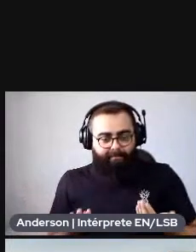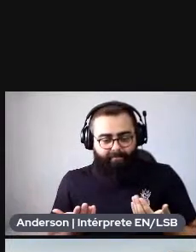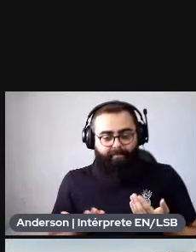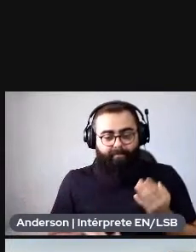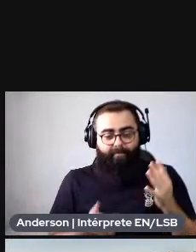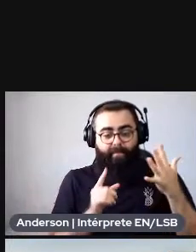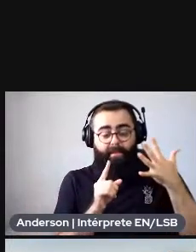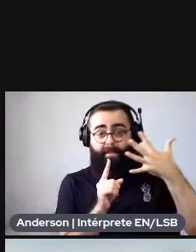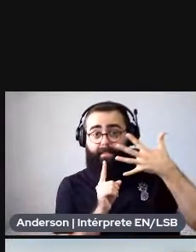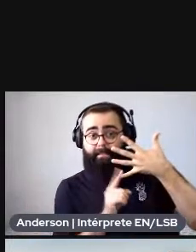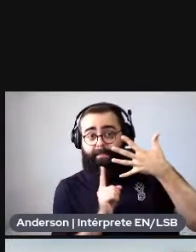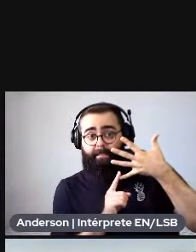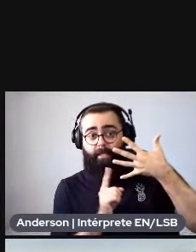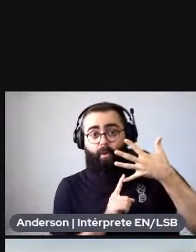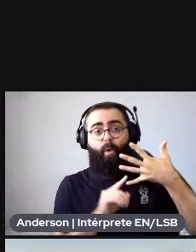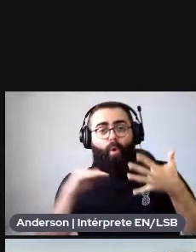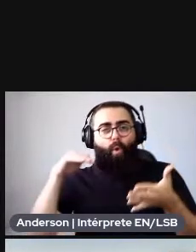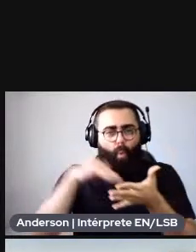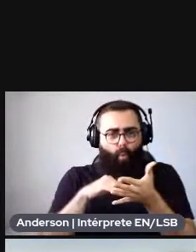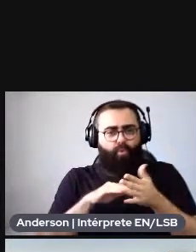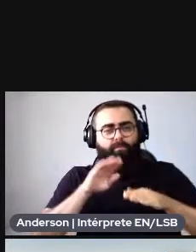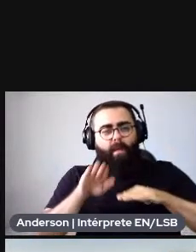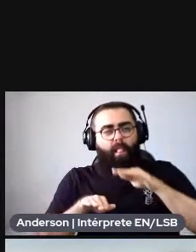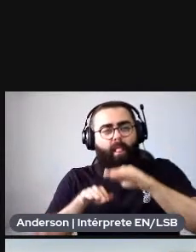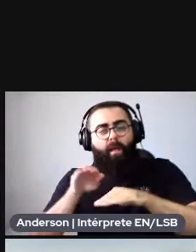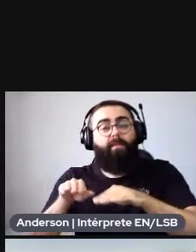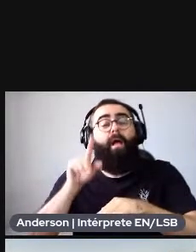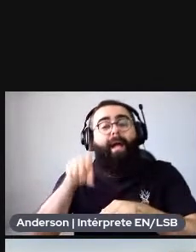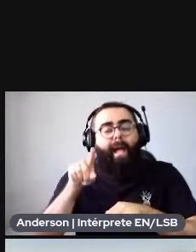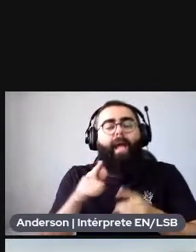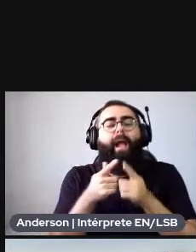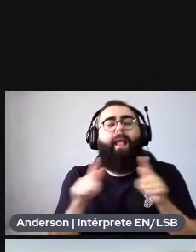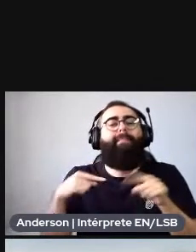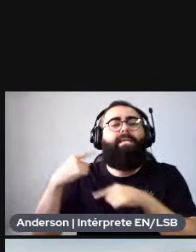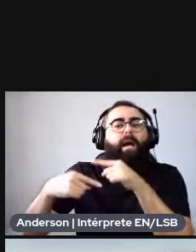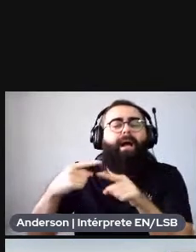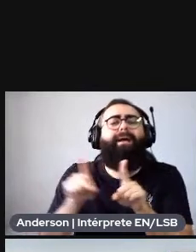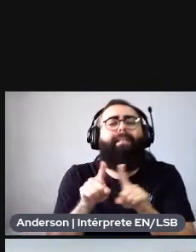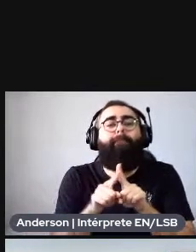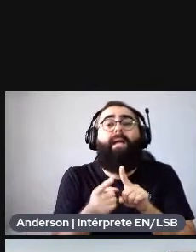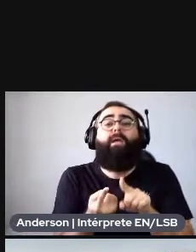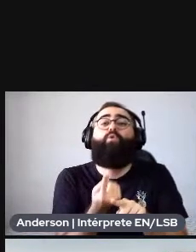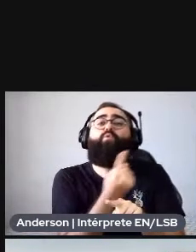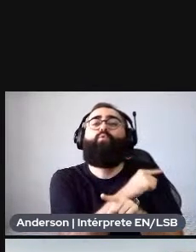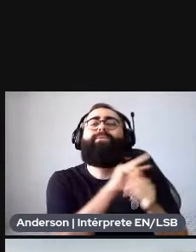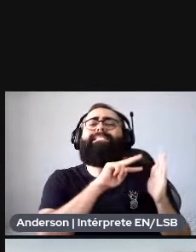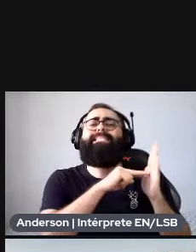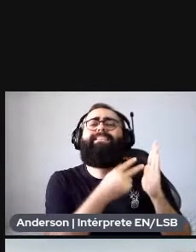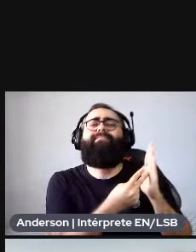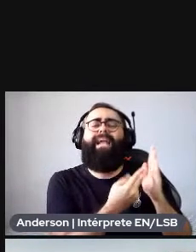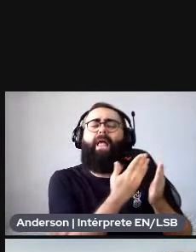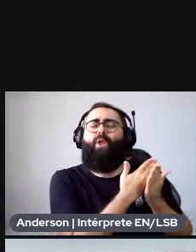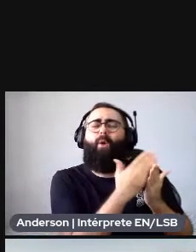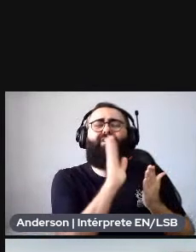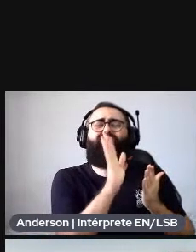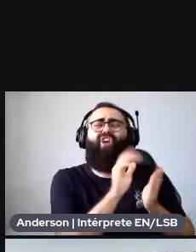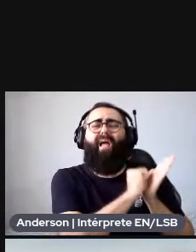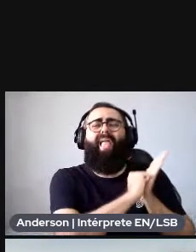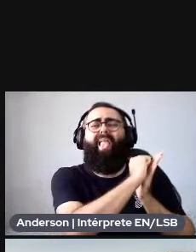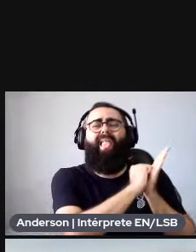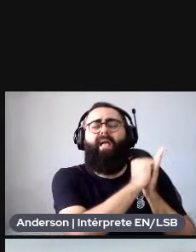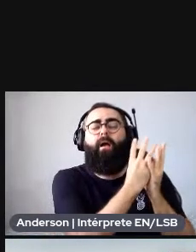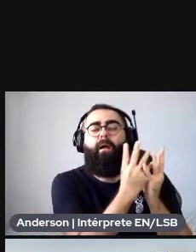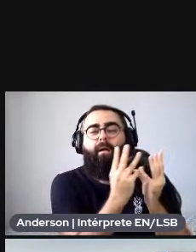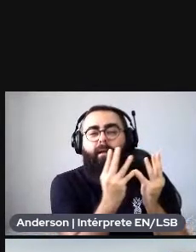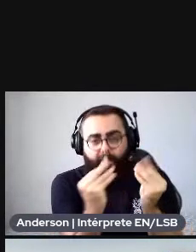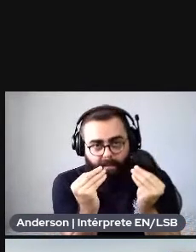completely grammaticalized, semantically bleached, and they are real inchoative auxiliaries. So the physical movement can no longer